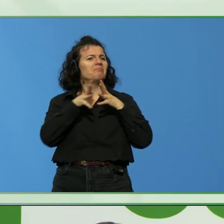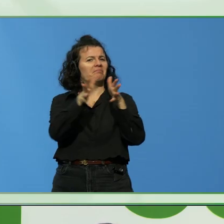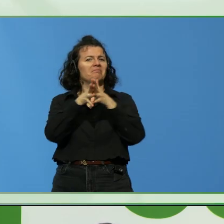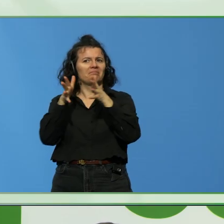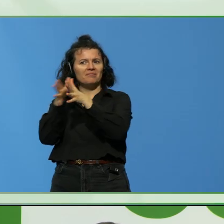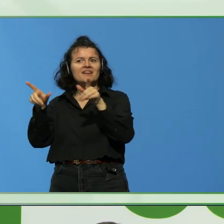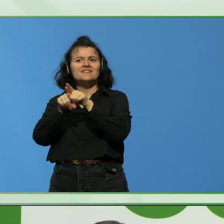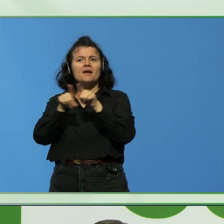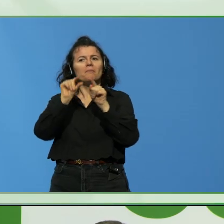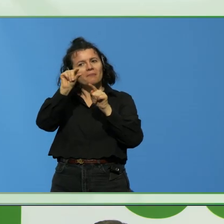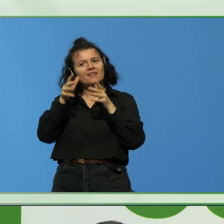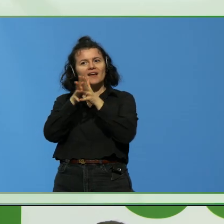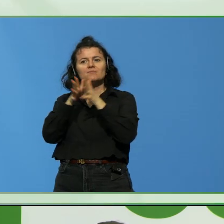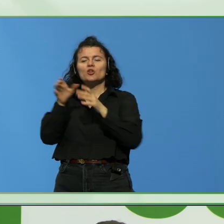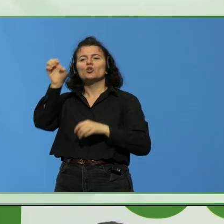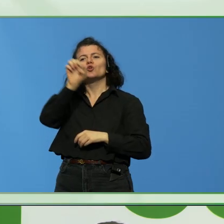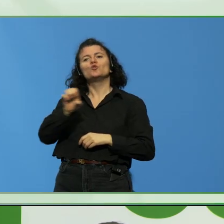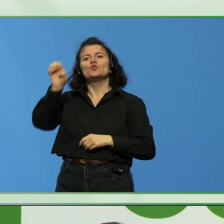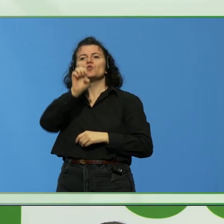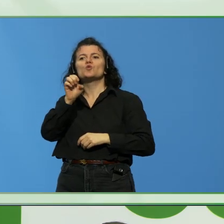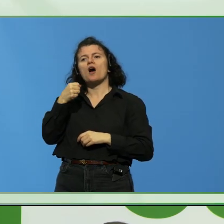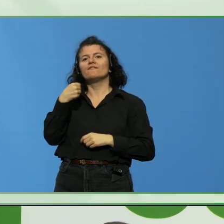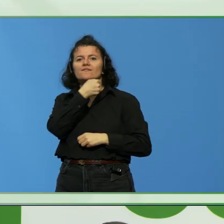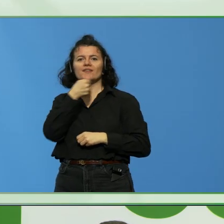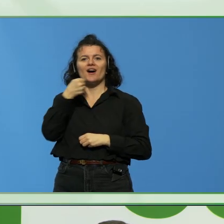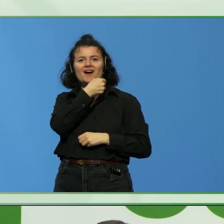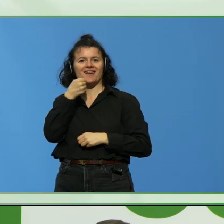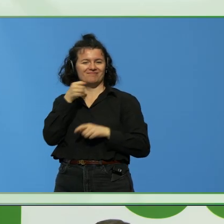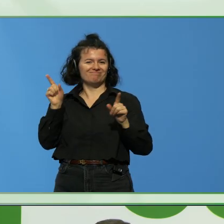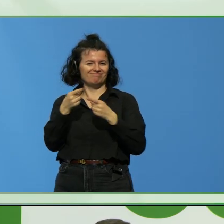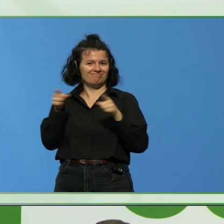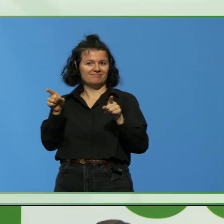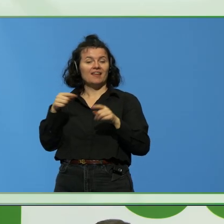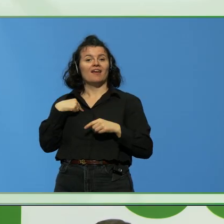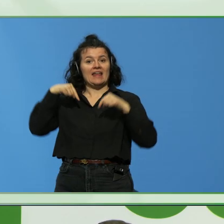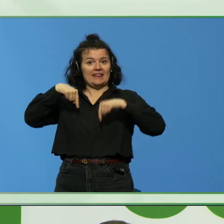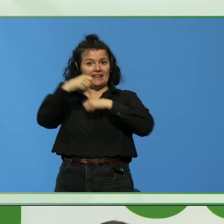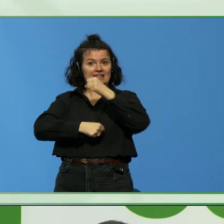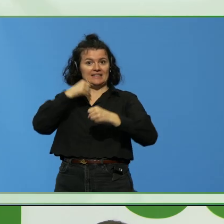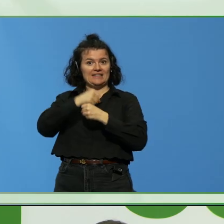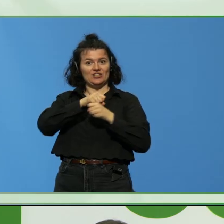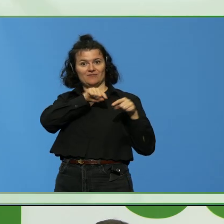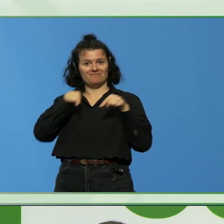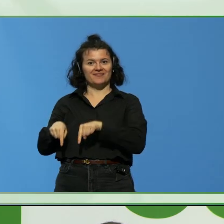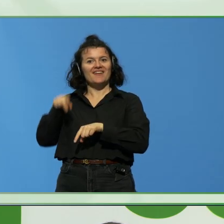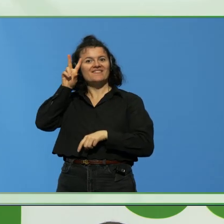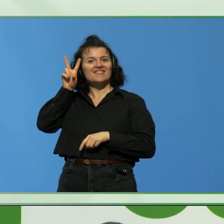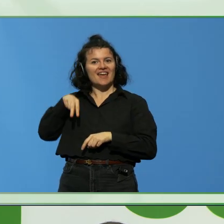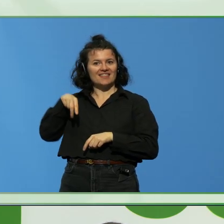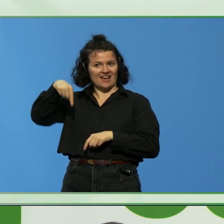concerning the Eurovision Song Contest, which takes place in Austria, here in Vienna, in